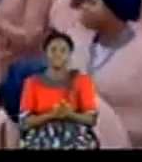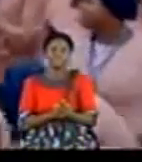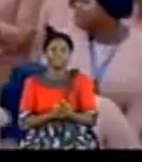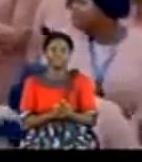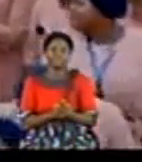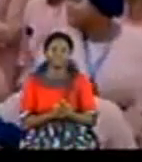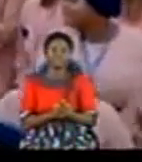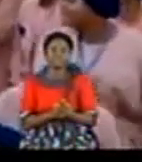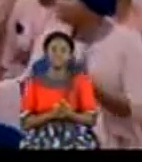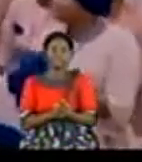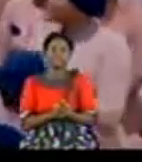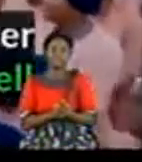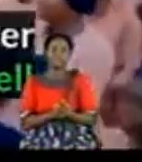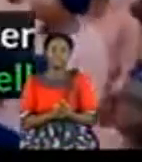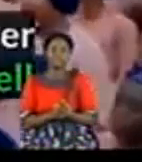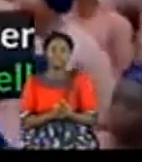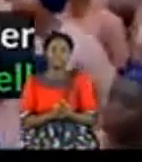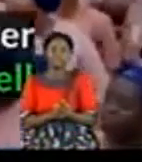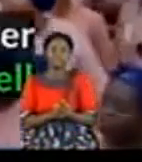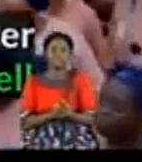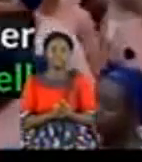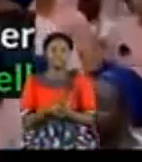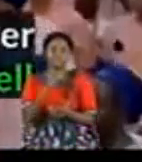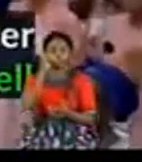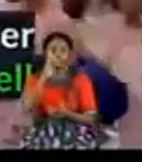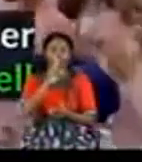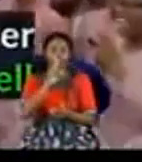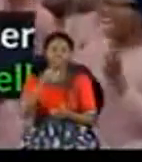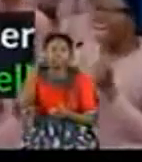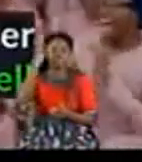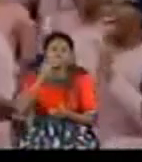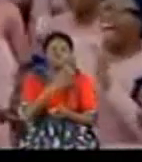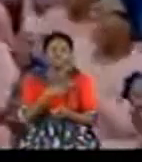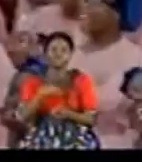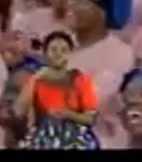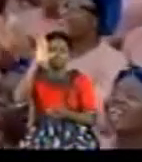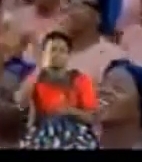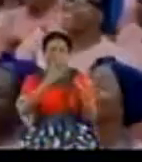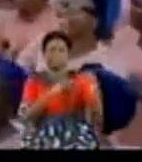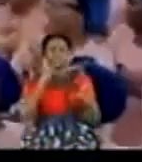house you are good and your Mery is forever